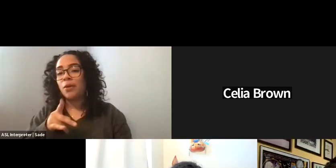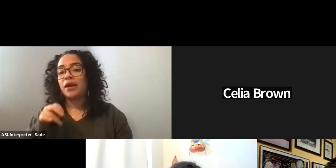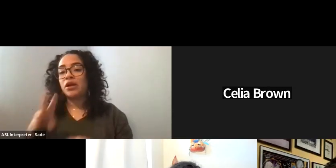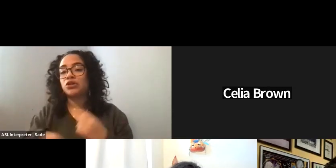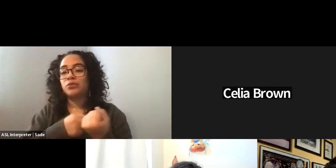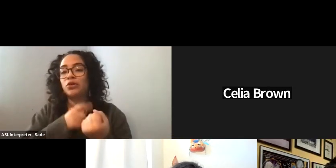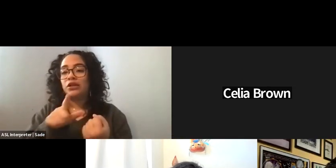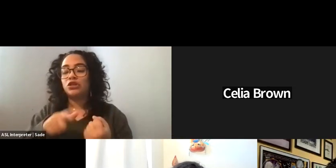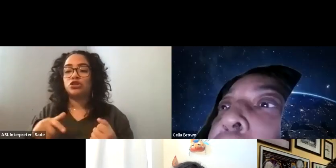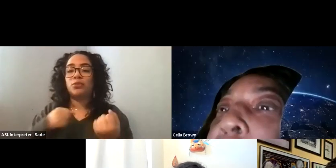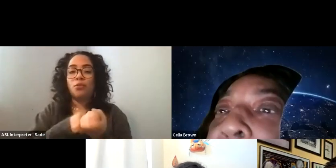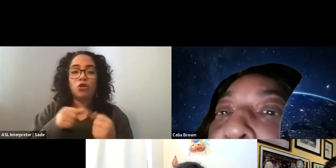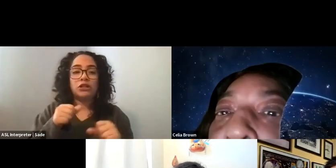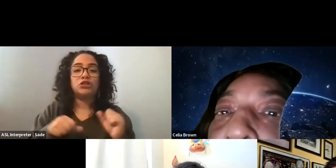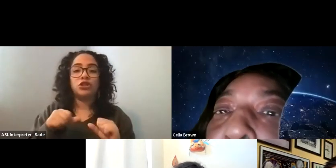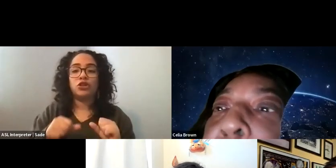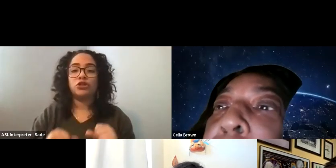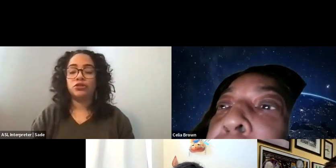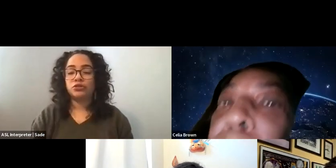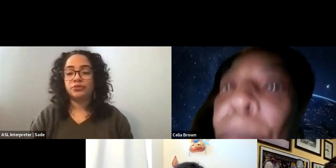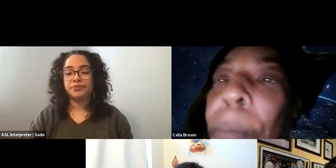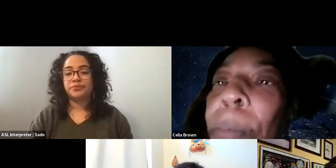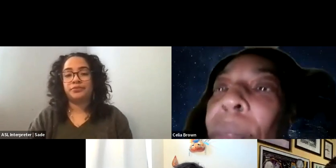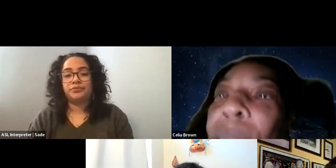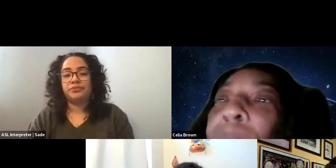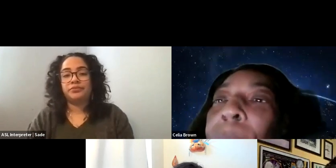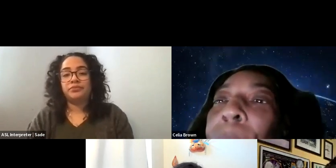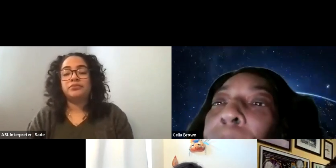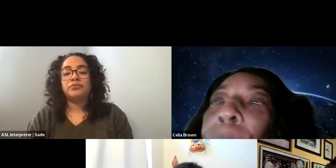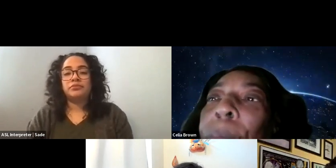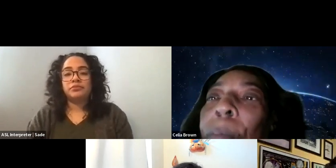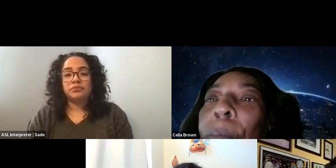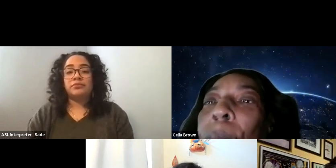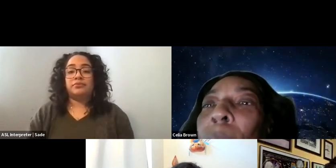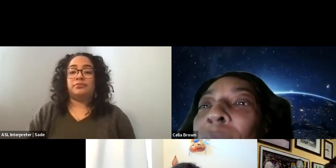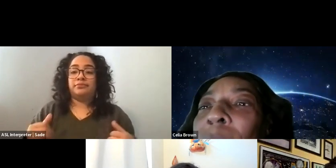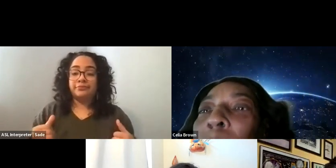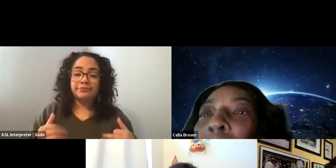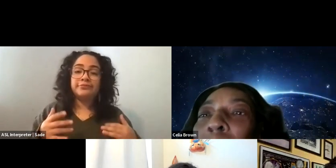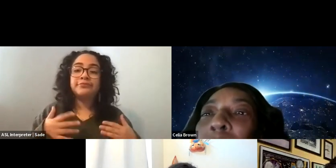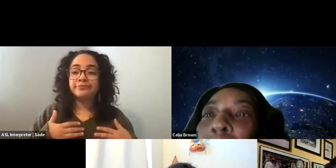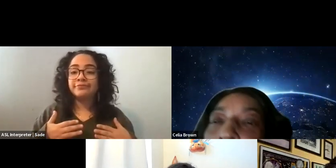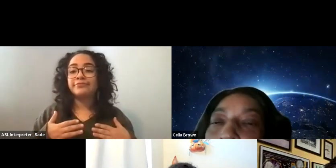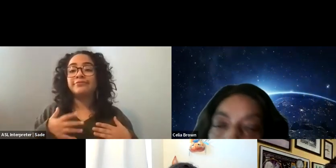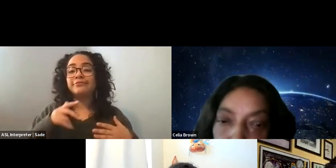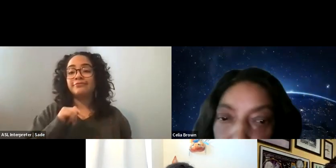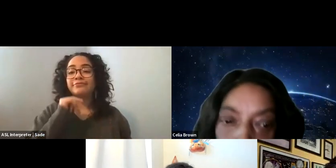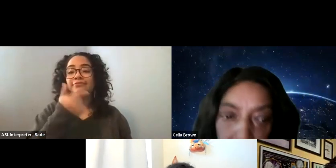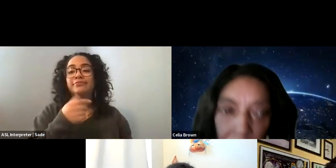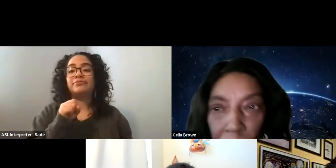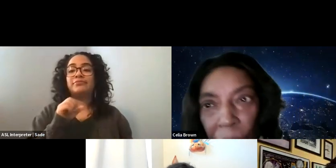supporting each other. And with that, I do want to open the question up to Sascha and